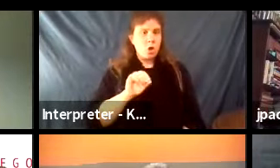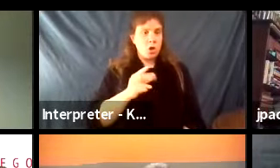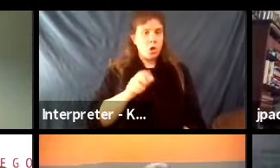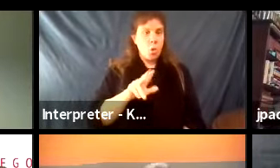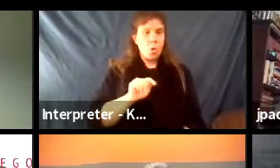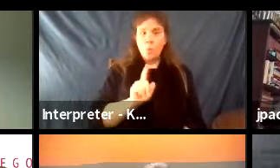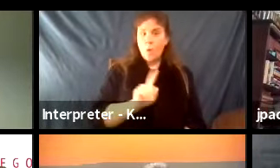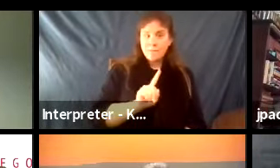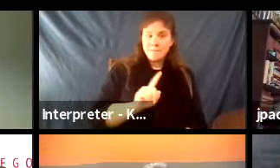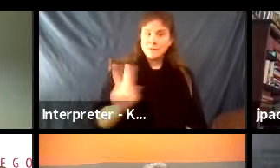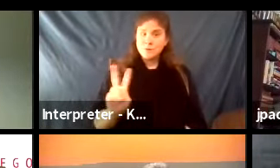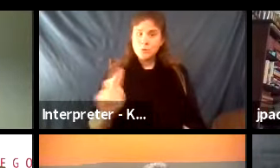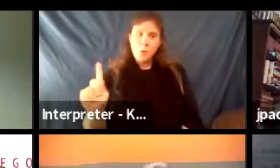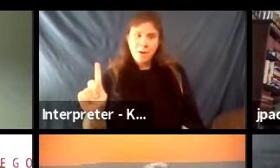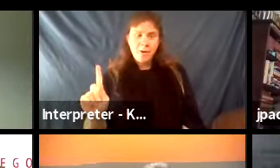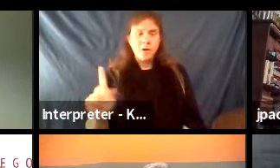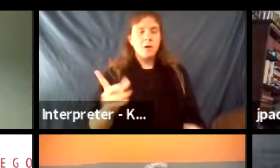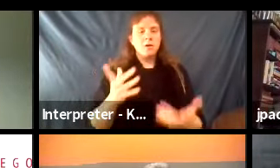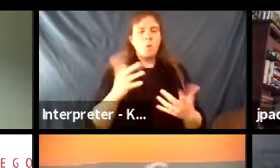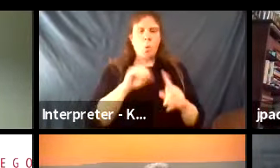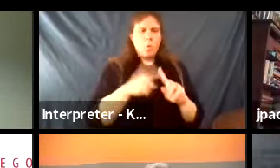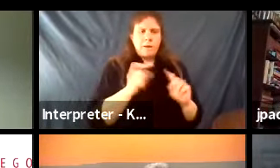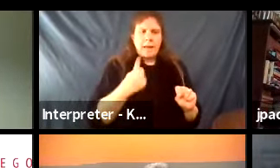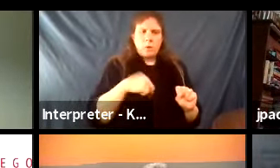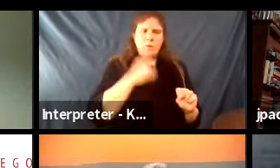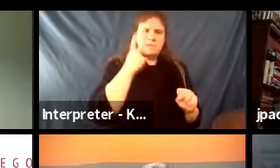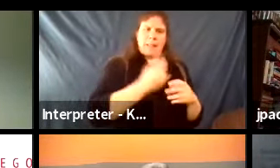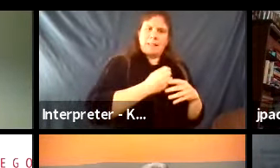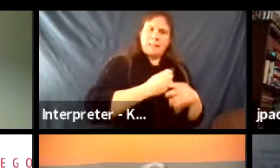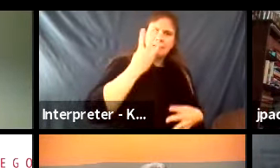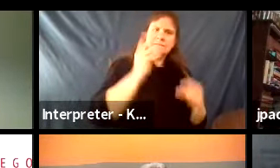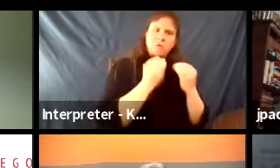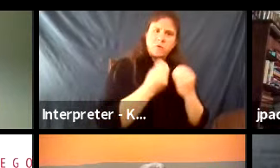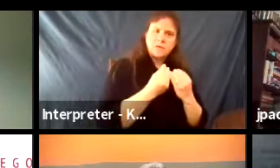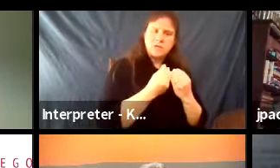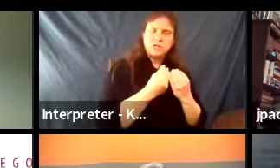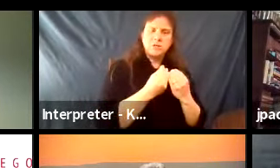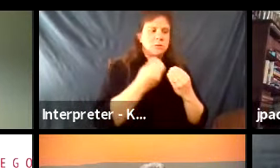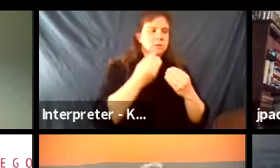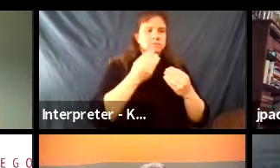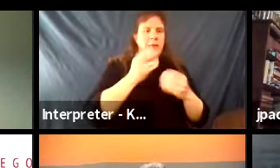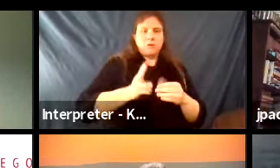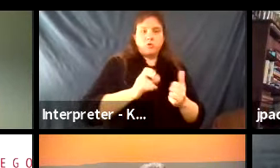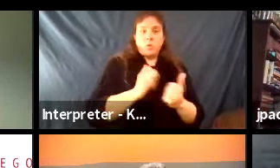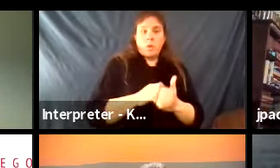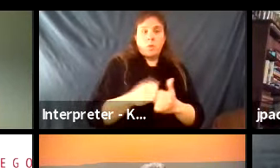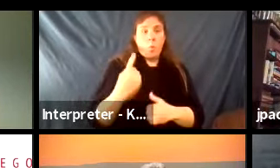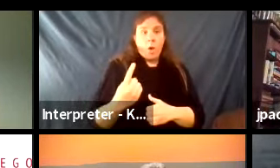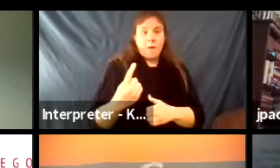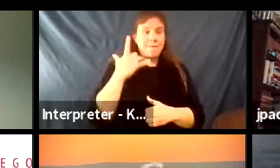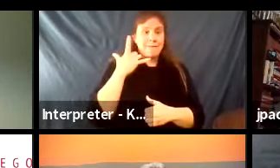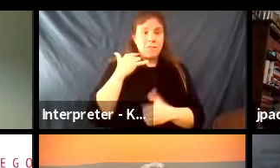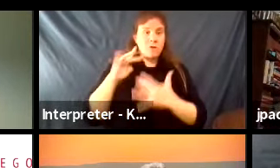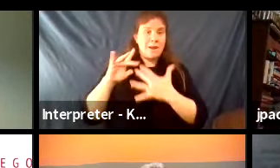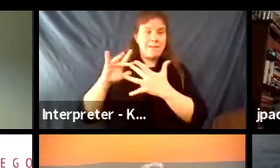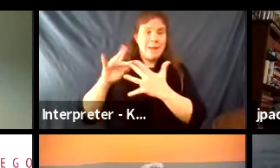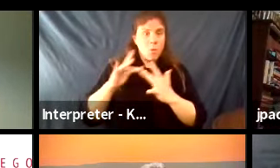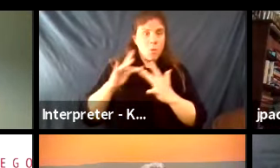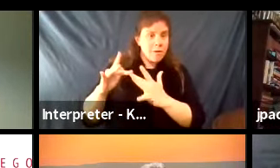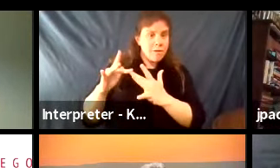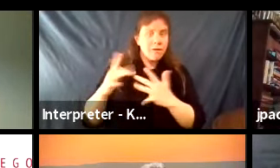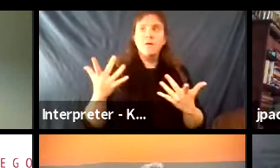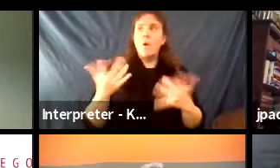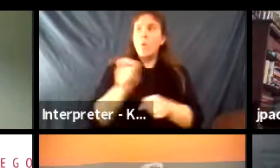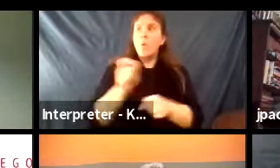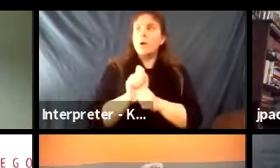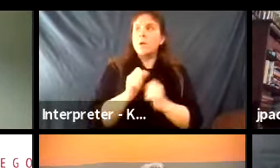the organizations? Are these organizations that have a history of the One California network? Are they working with, health access and